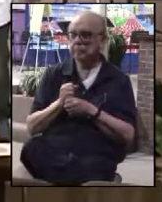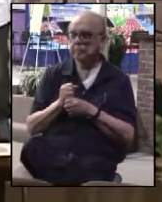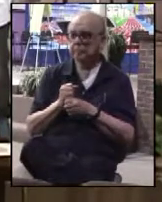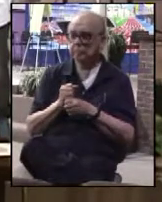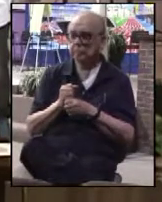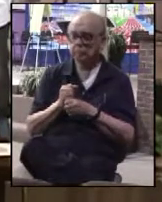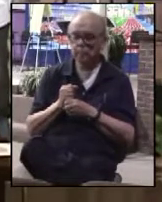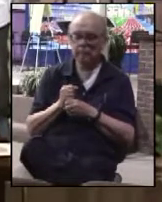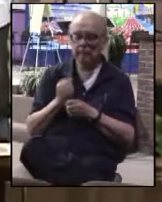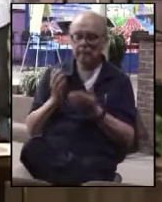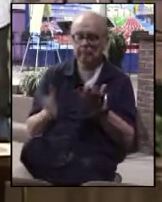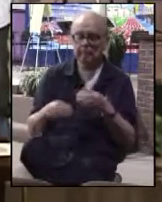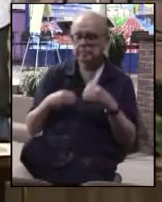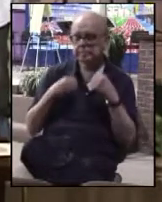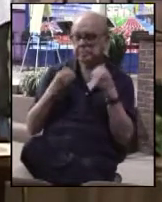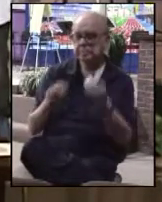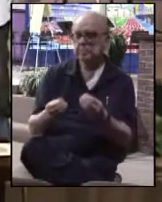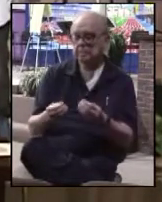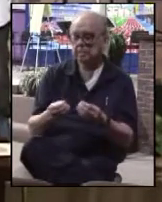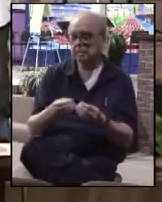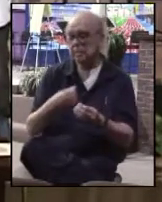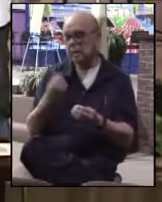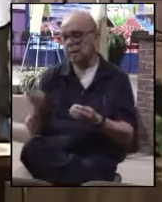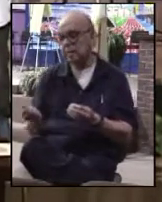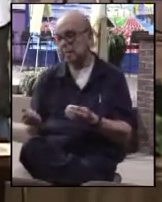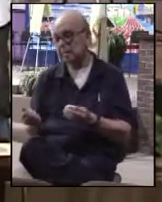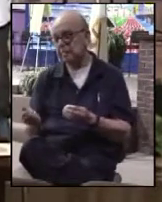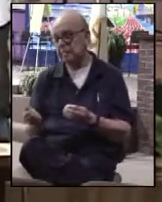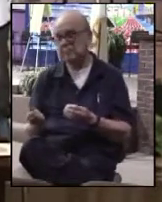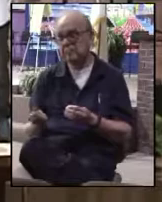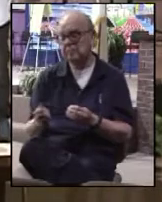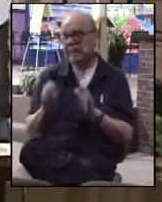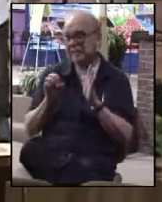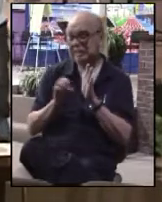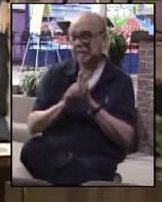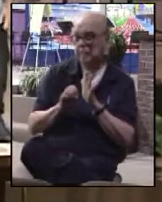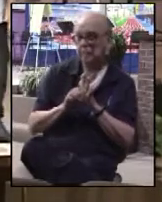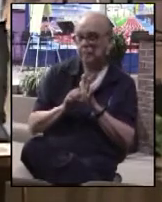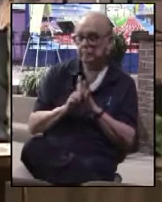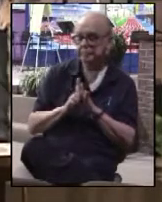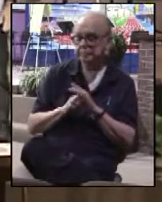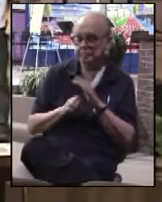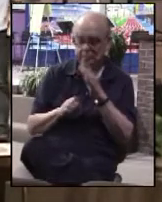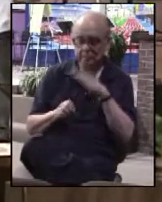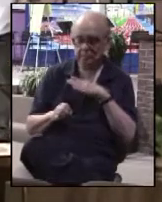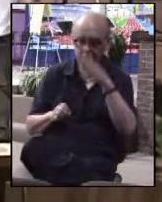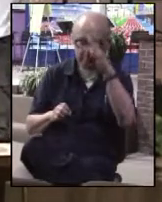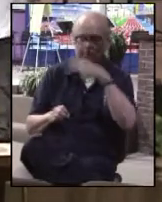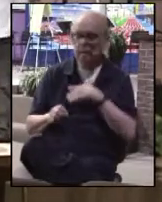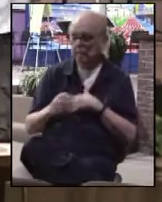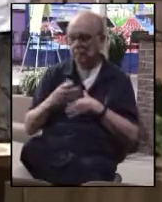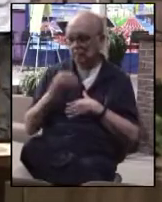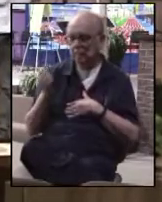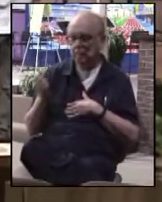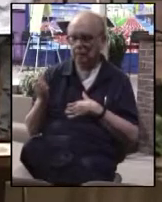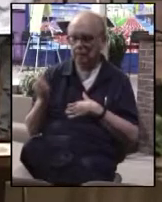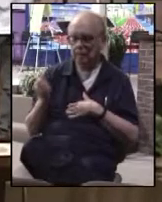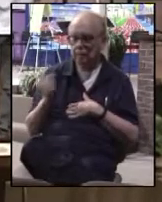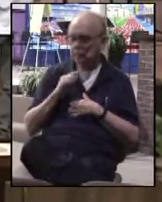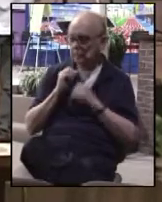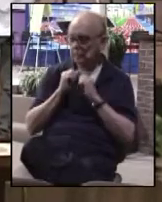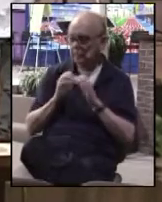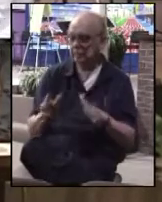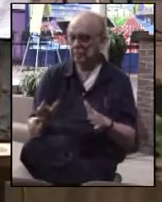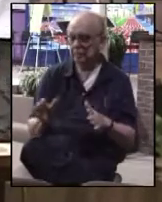may I give you another analogy to that ladies and gentlemen gentlemen it is better to bless